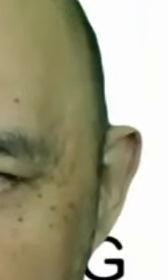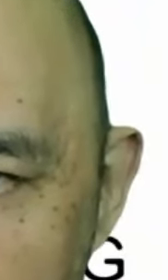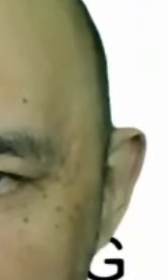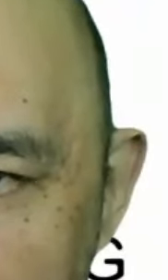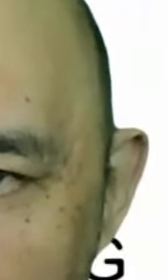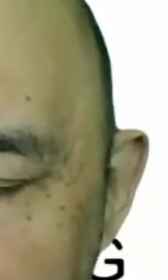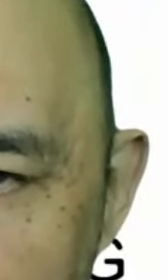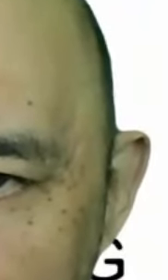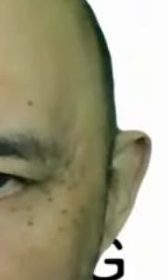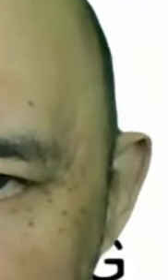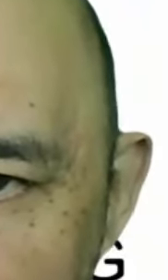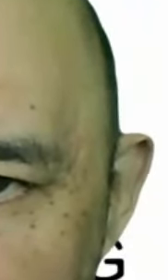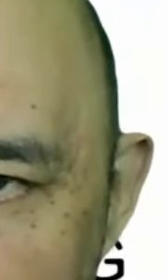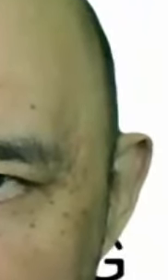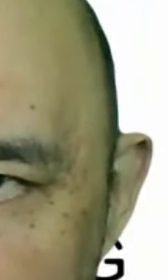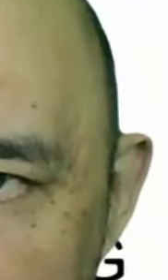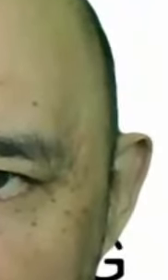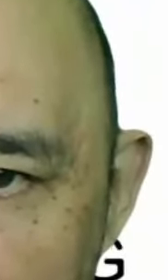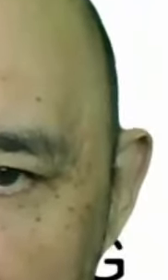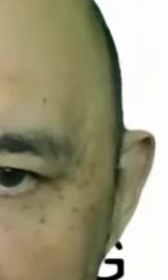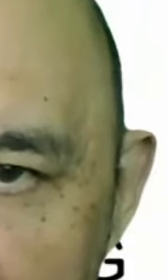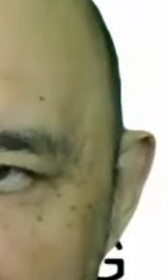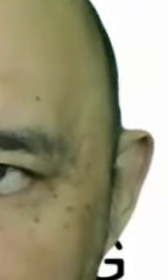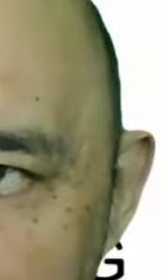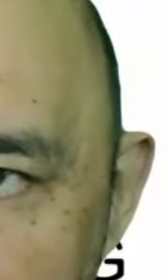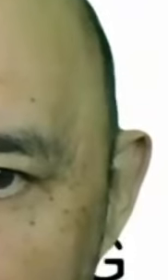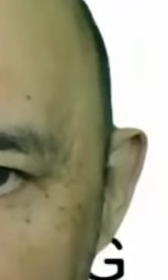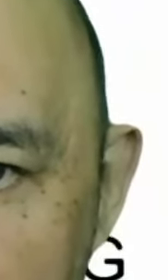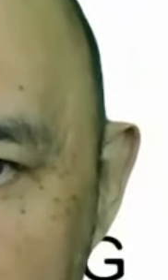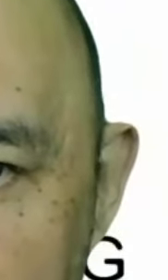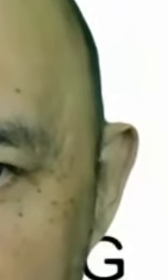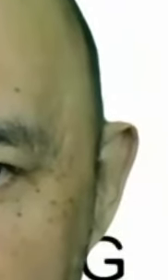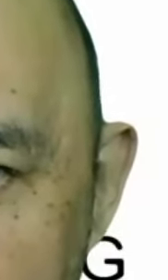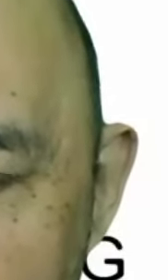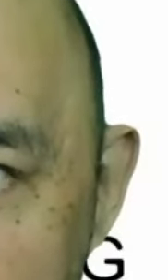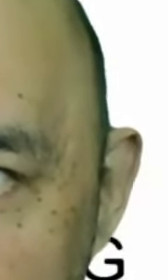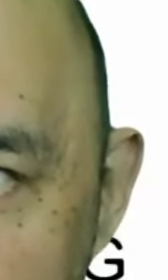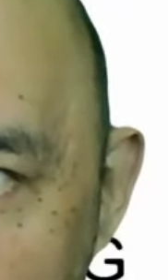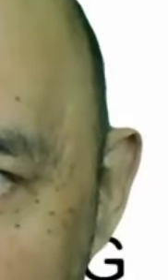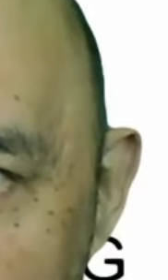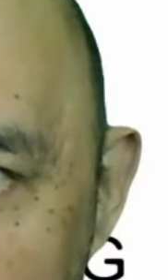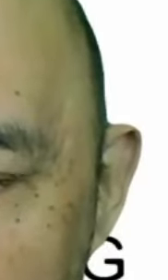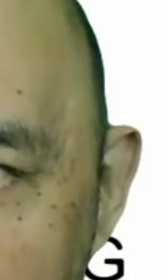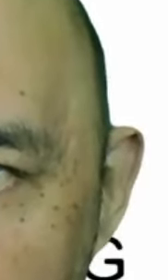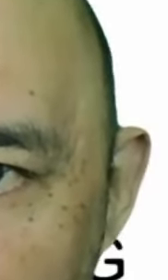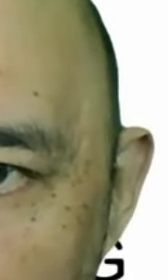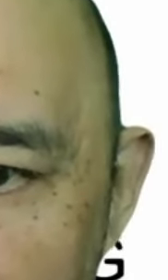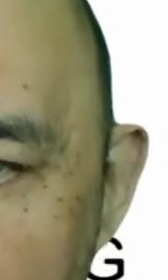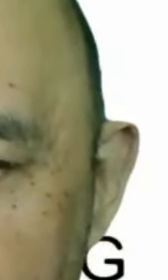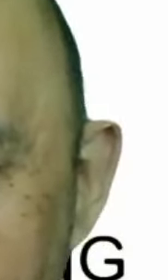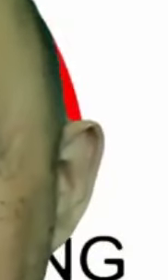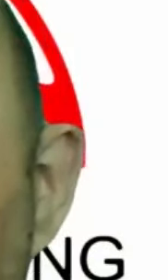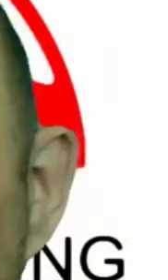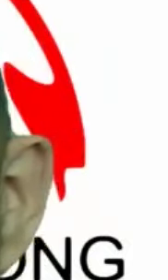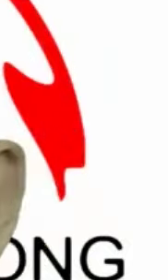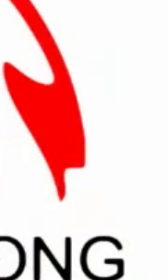just spending money, wasting money when they are spent helping us. That's a big problem, because when you